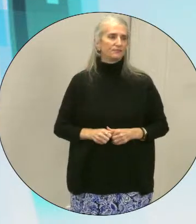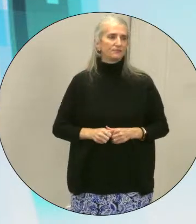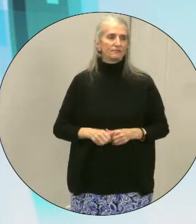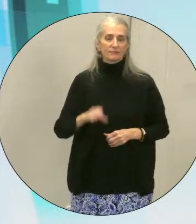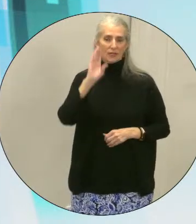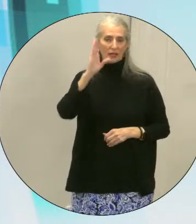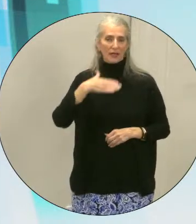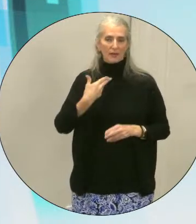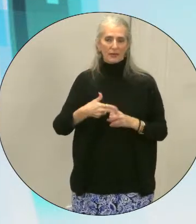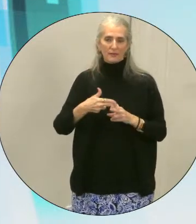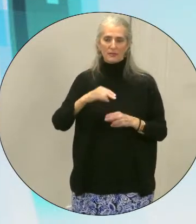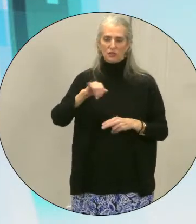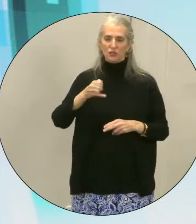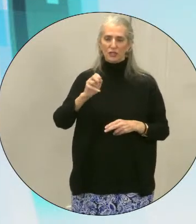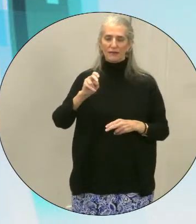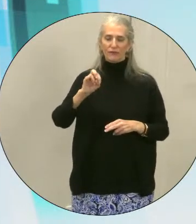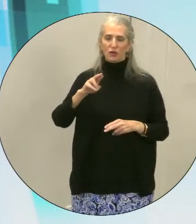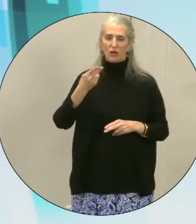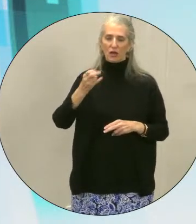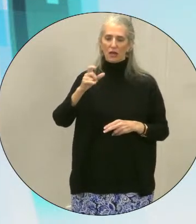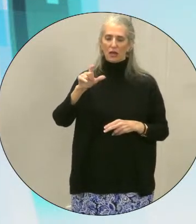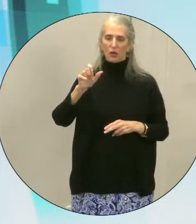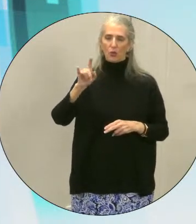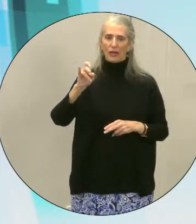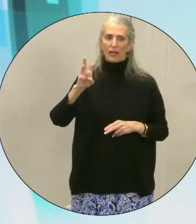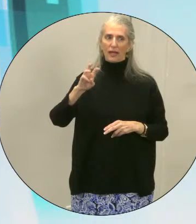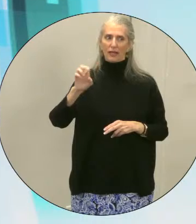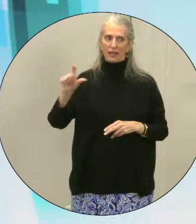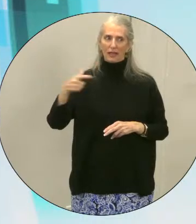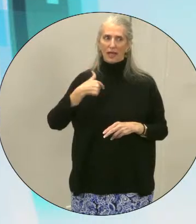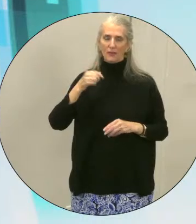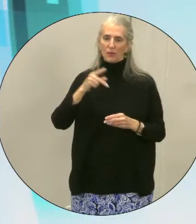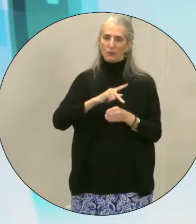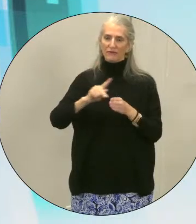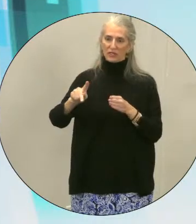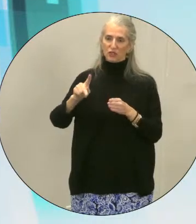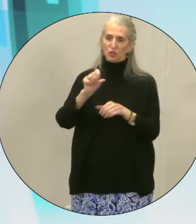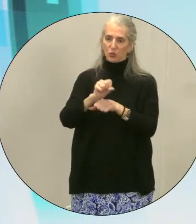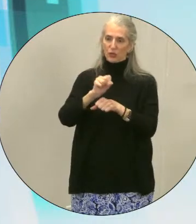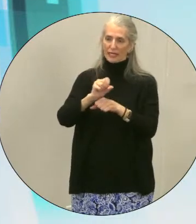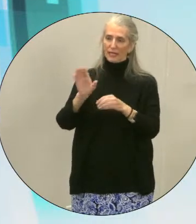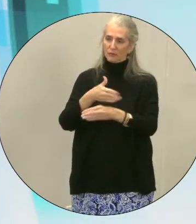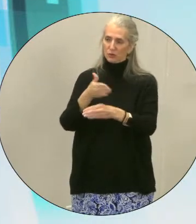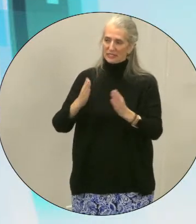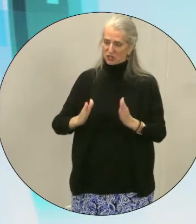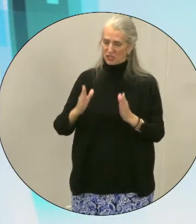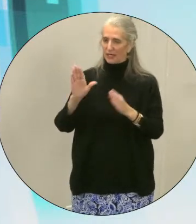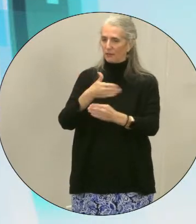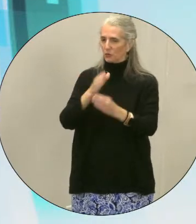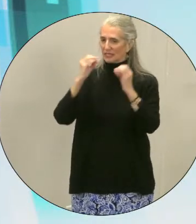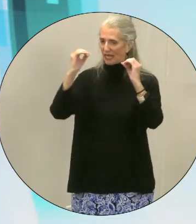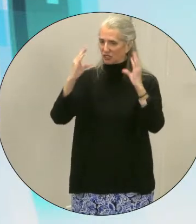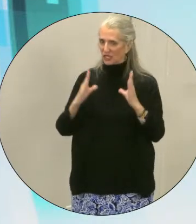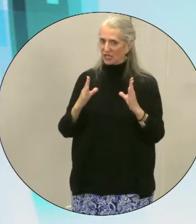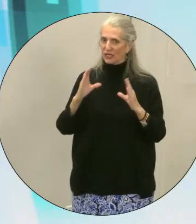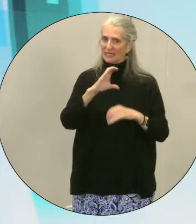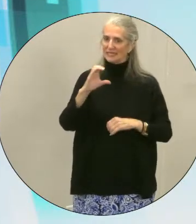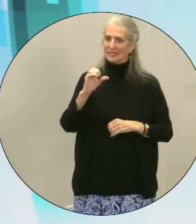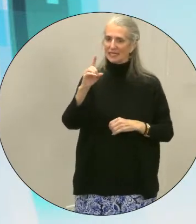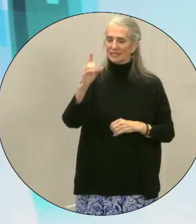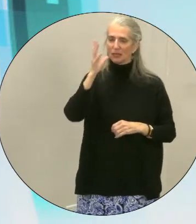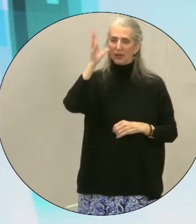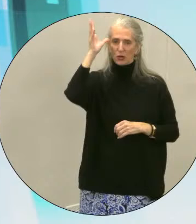Hi, my name is Jennifer Helliwell. I'm a professional working musician, a music educator, and CCSD